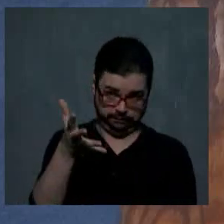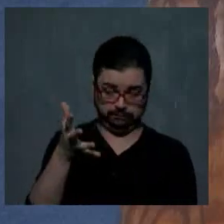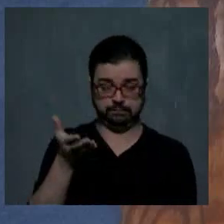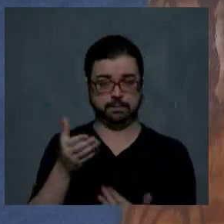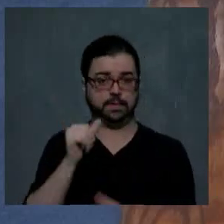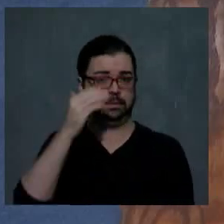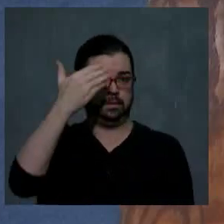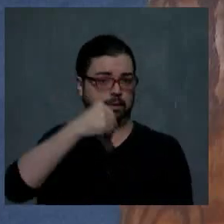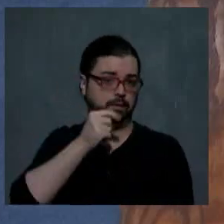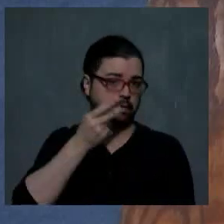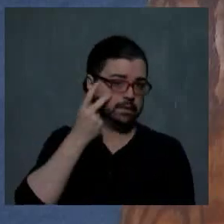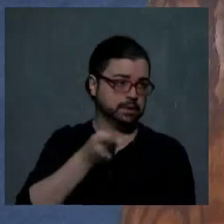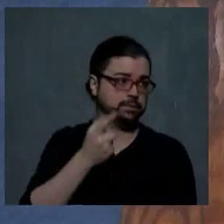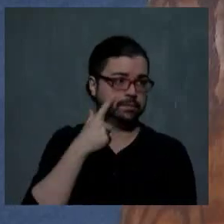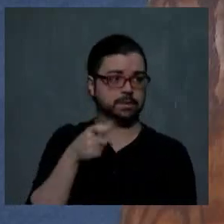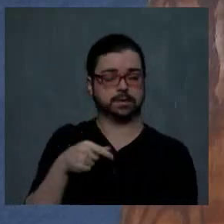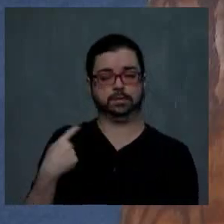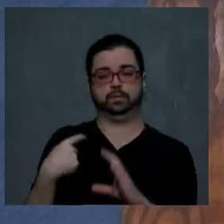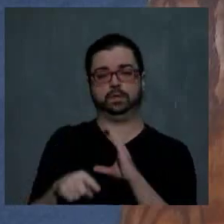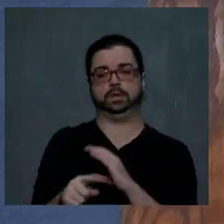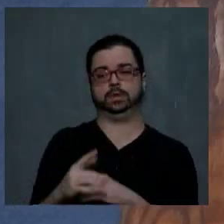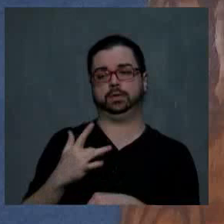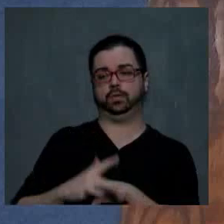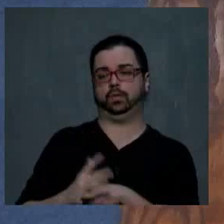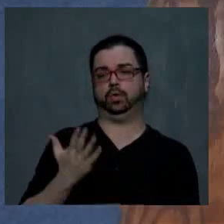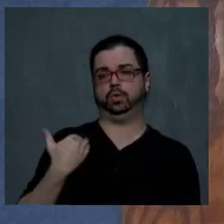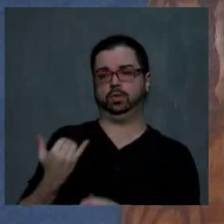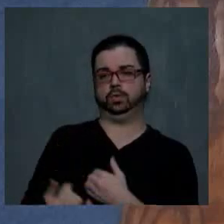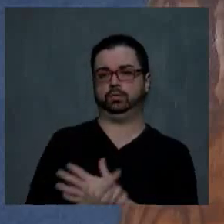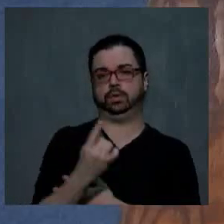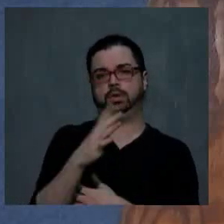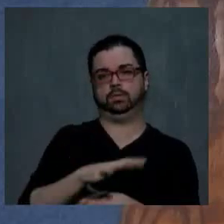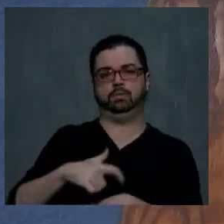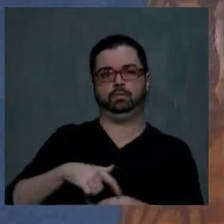not have because it was sent earlier today about 1 o'clock.